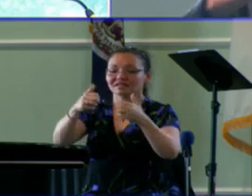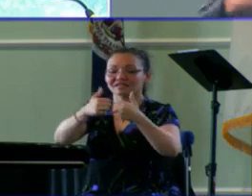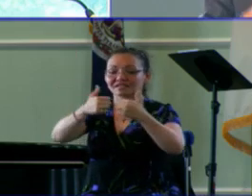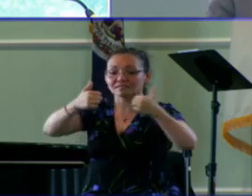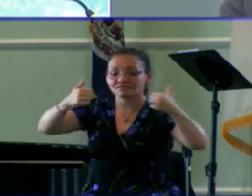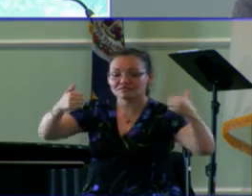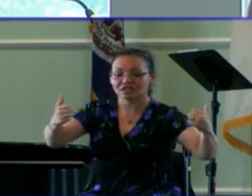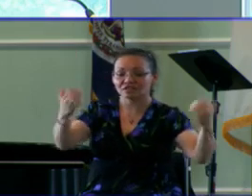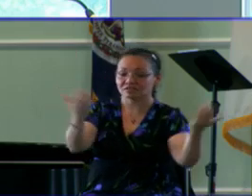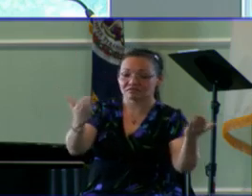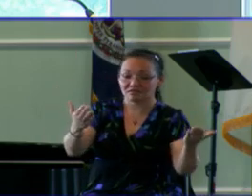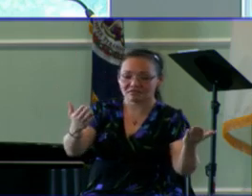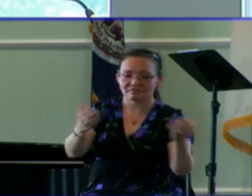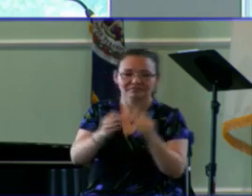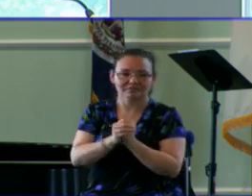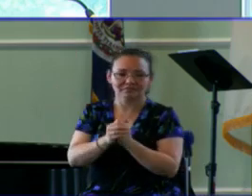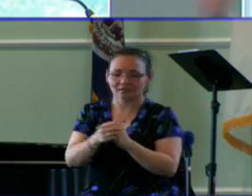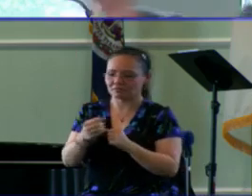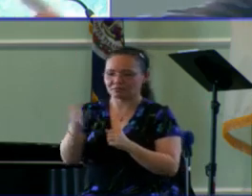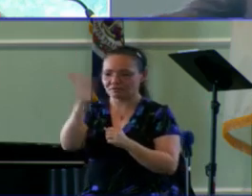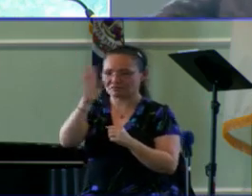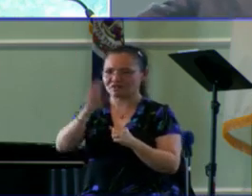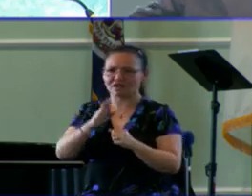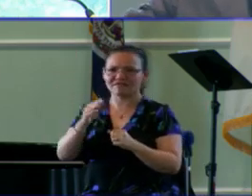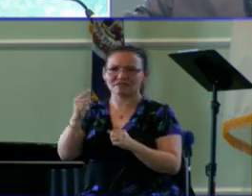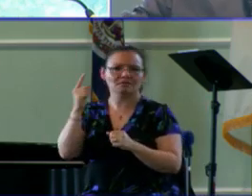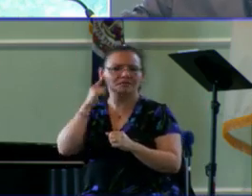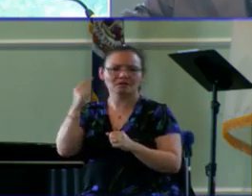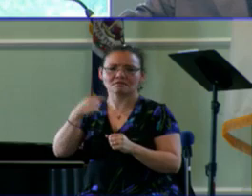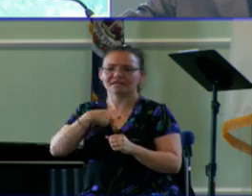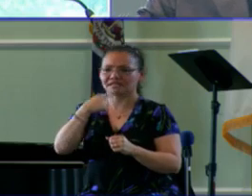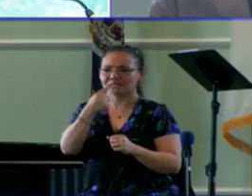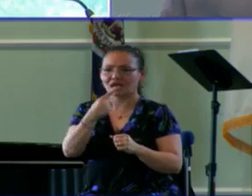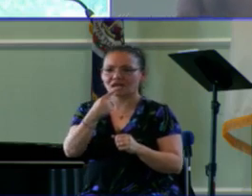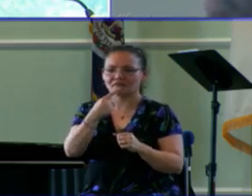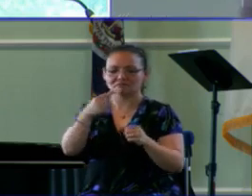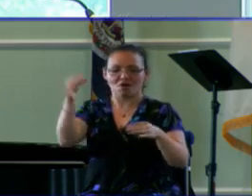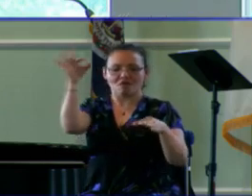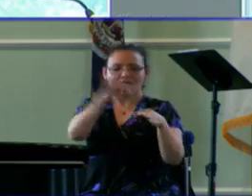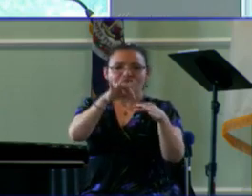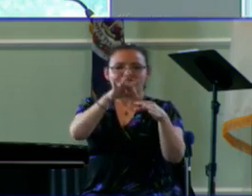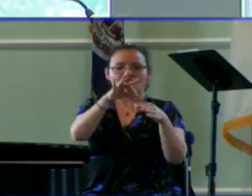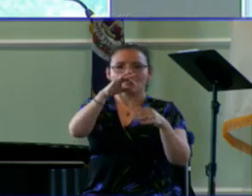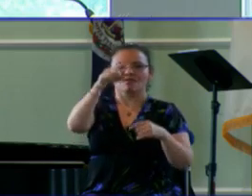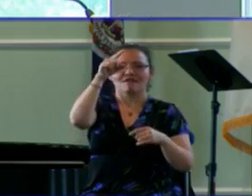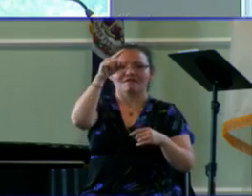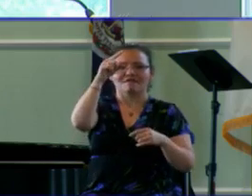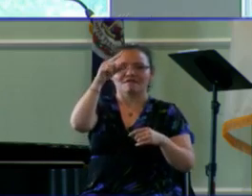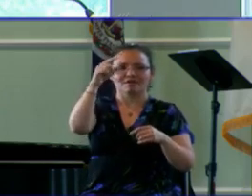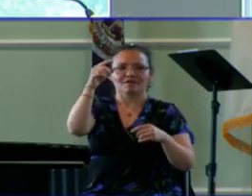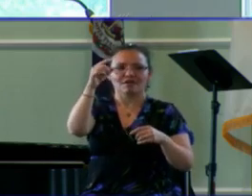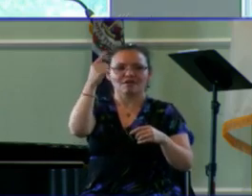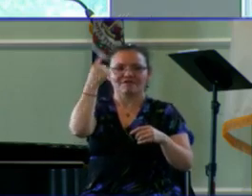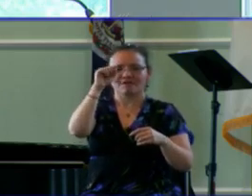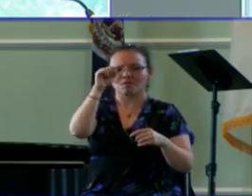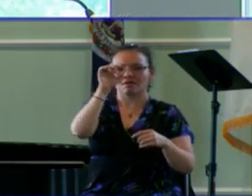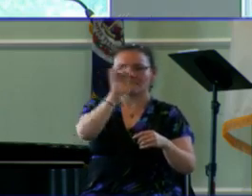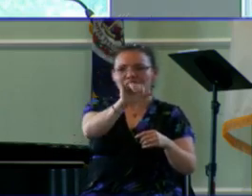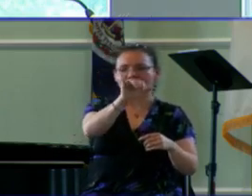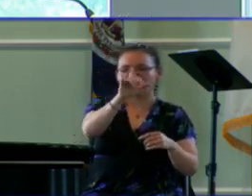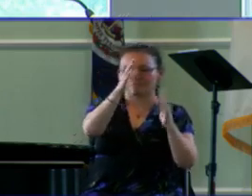You're never going to hear me saying, vote for this guy, as opposed to voting for this other guy or this other